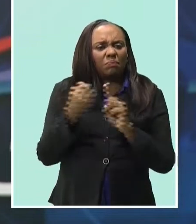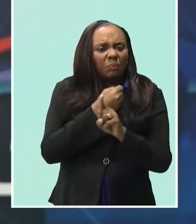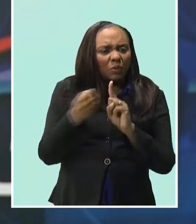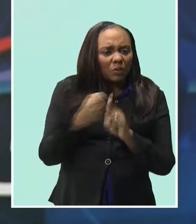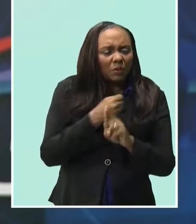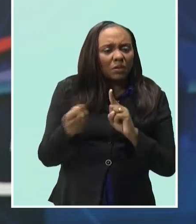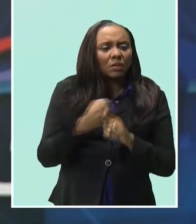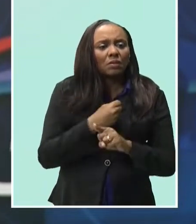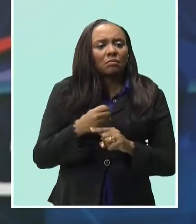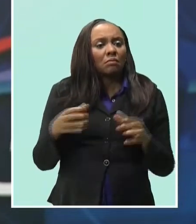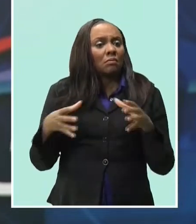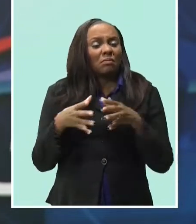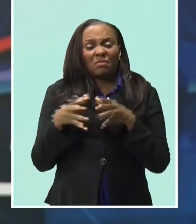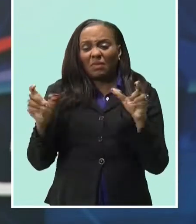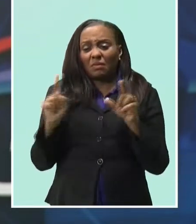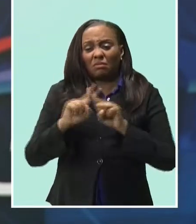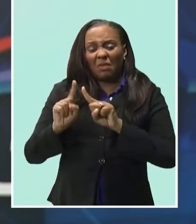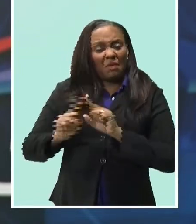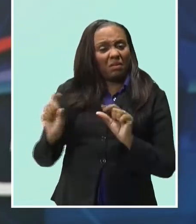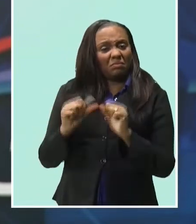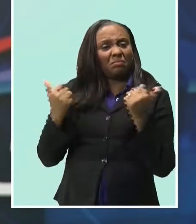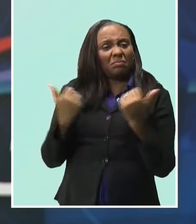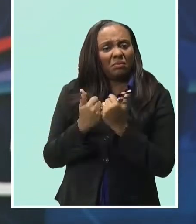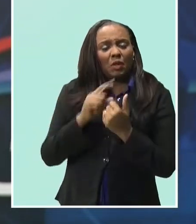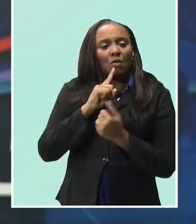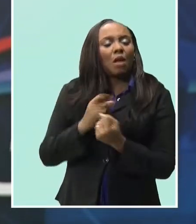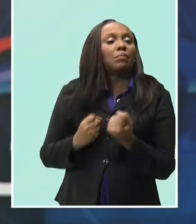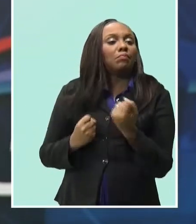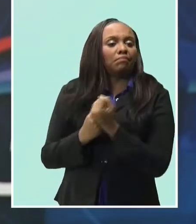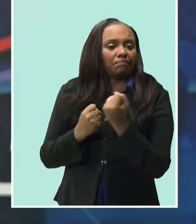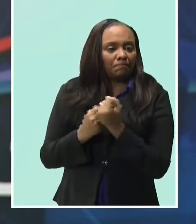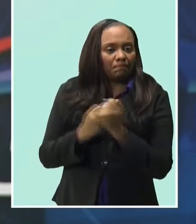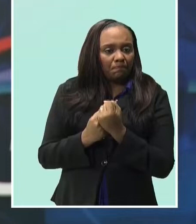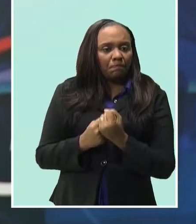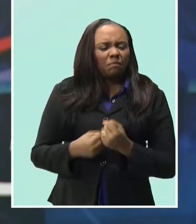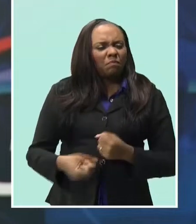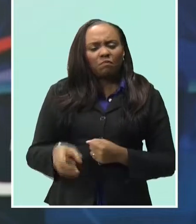have been stepping up to offer support. Our Sharika Griffith spoke with some of them